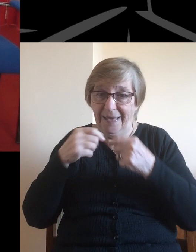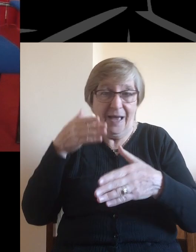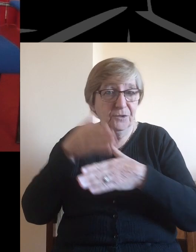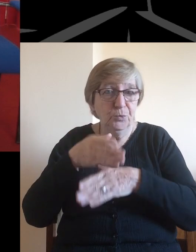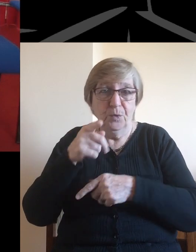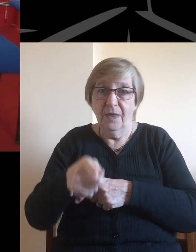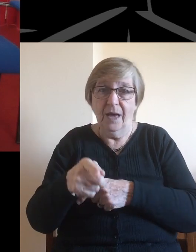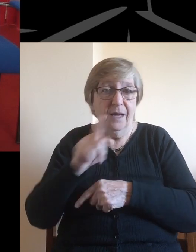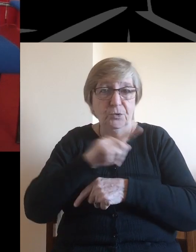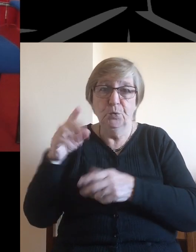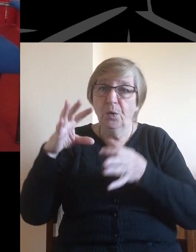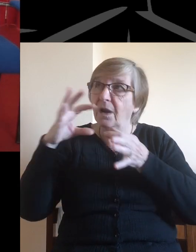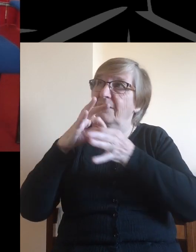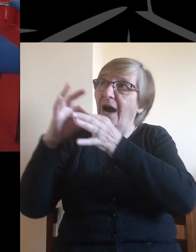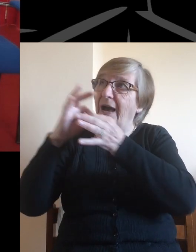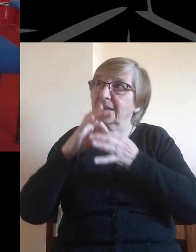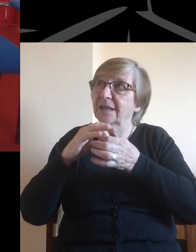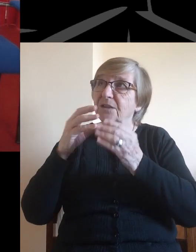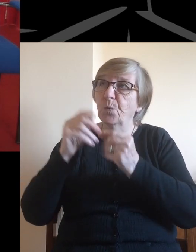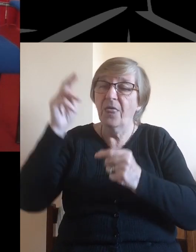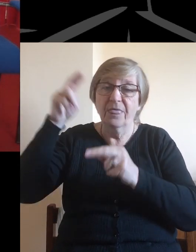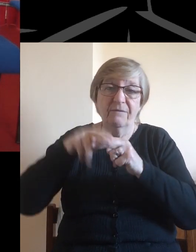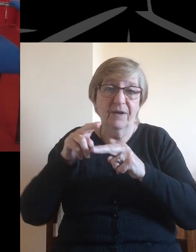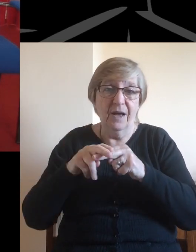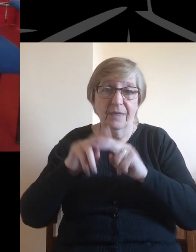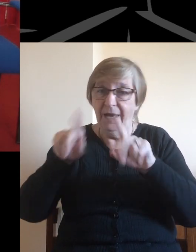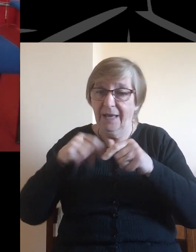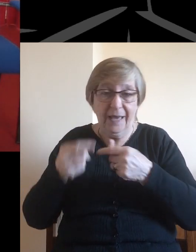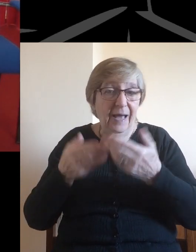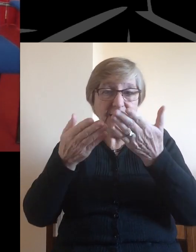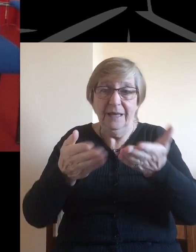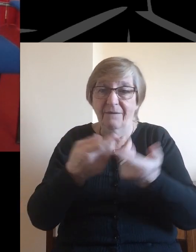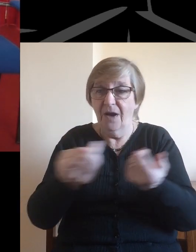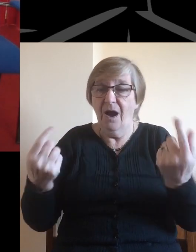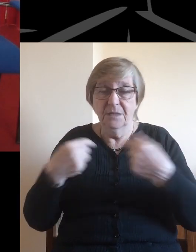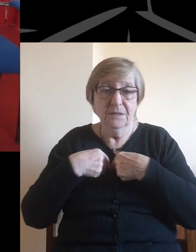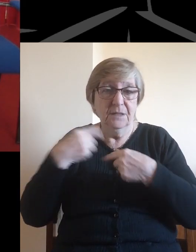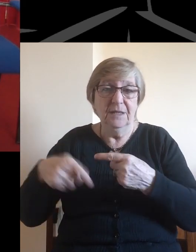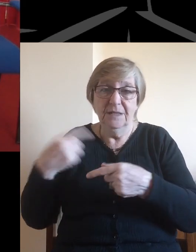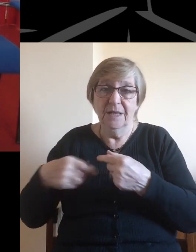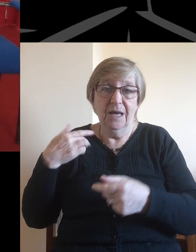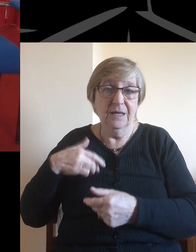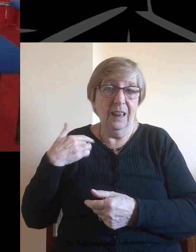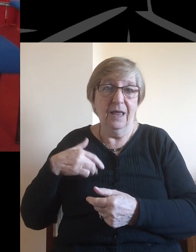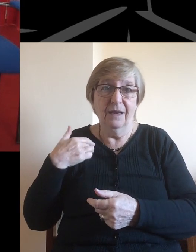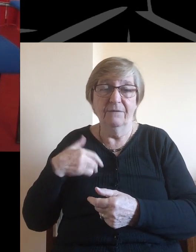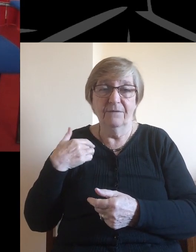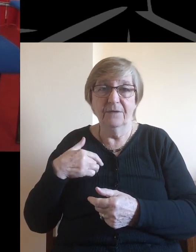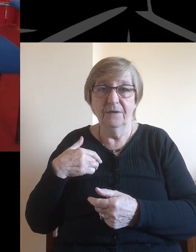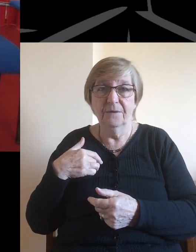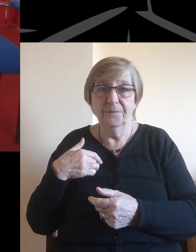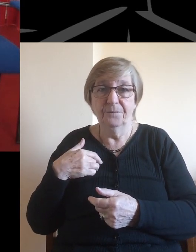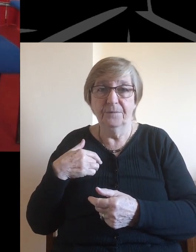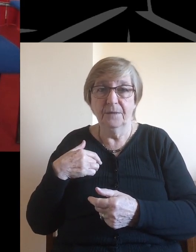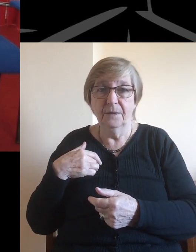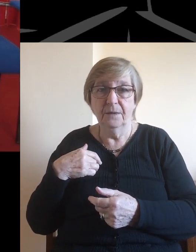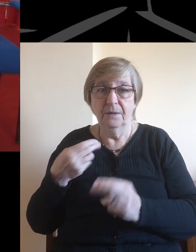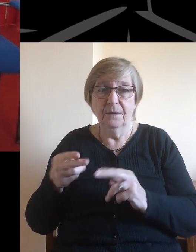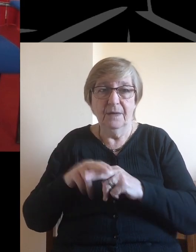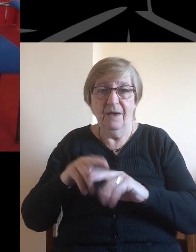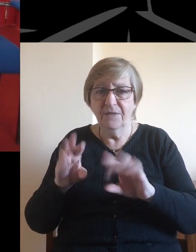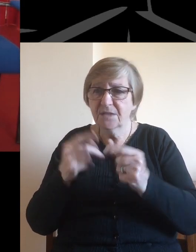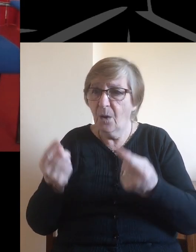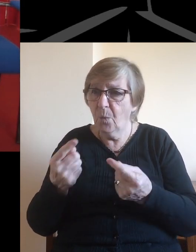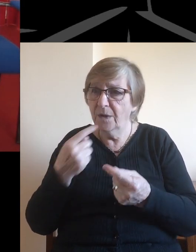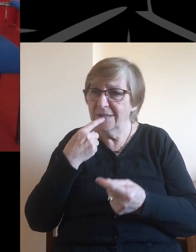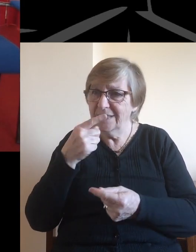Father, cannot grant eternal life. In fact, it would be criminal for someone to make those kind